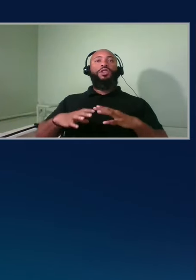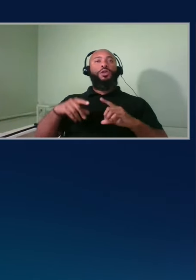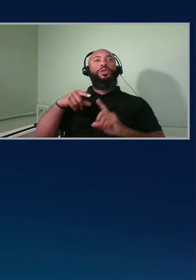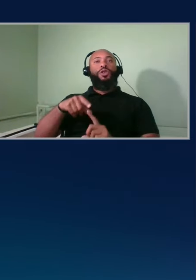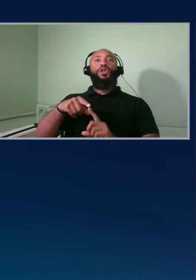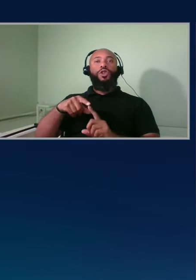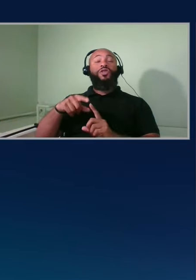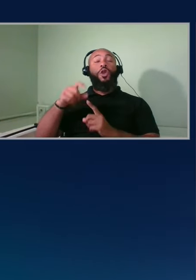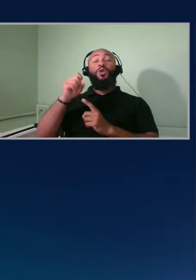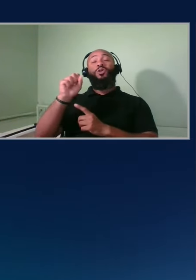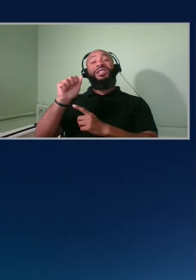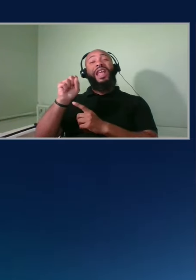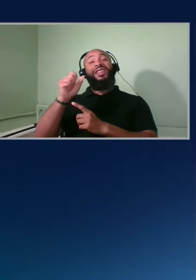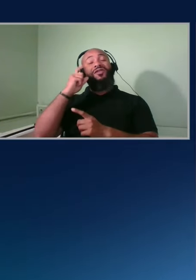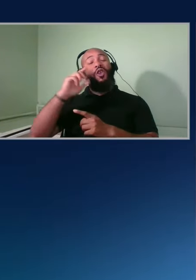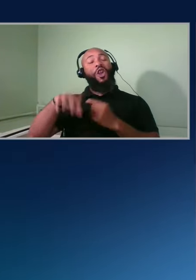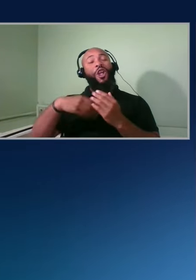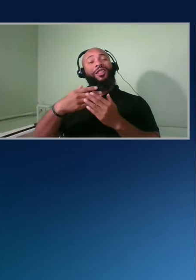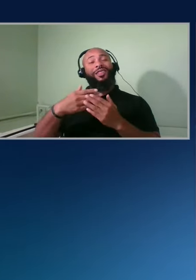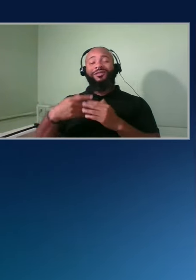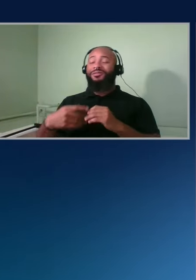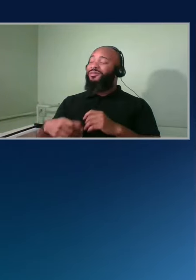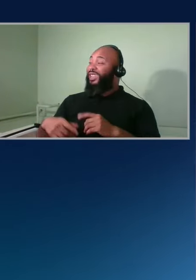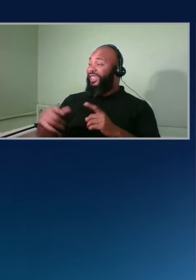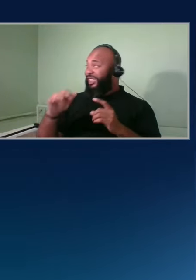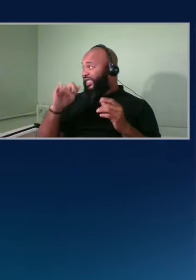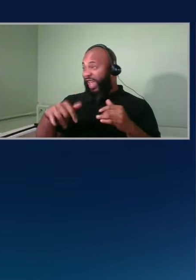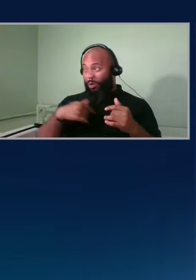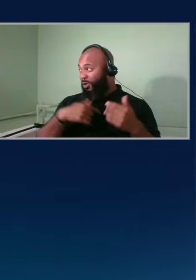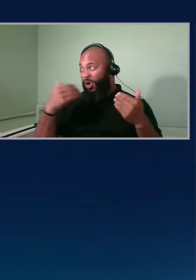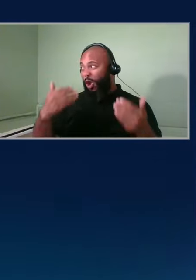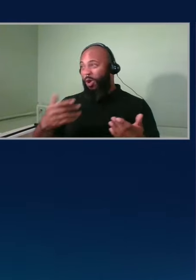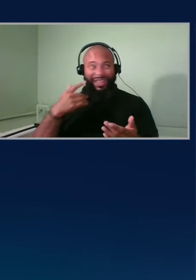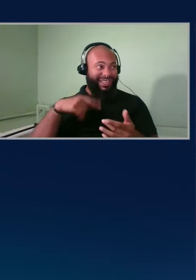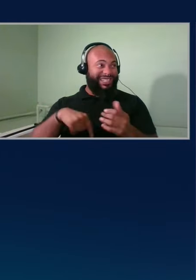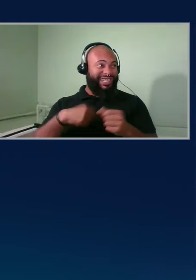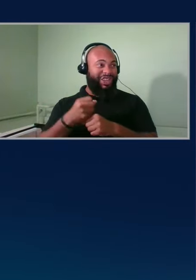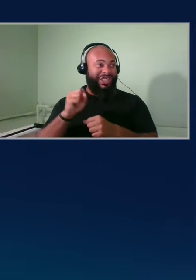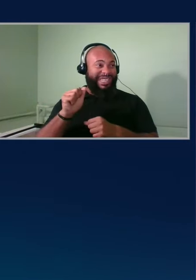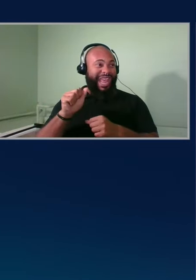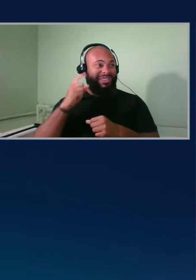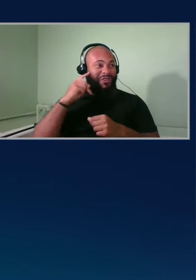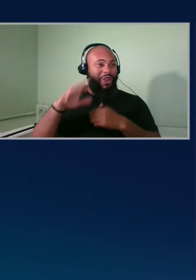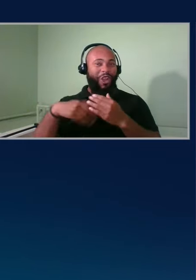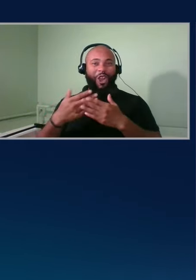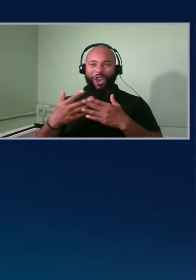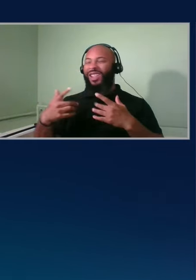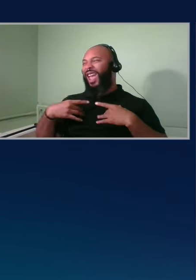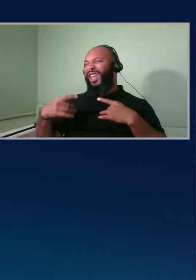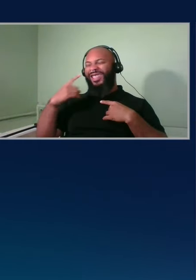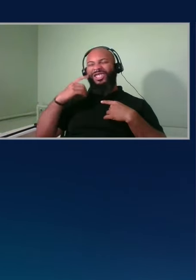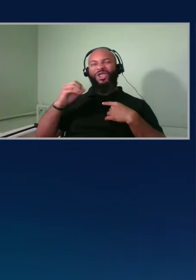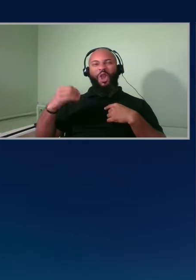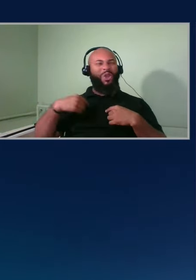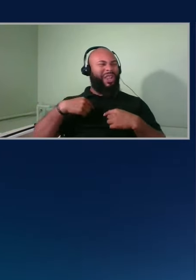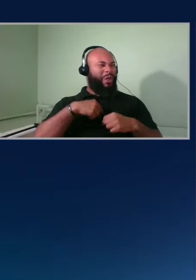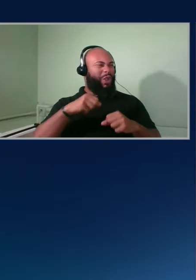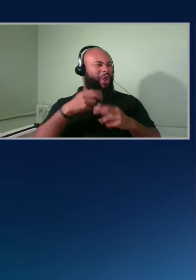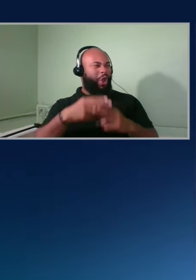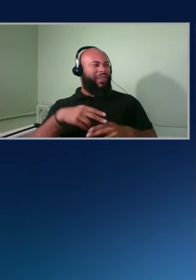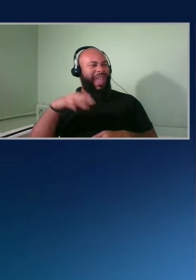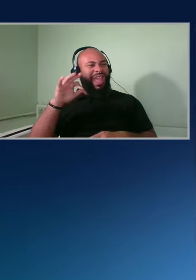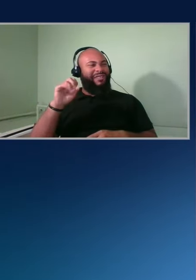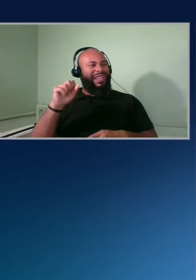all. SaaS for all. Is that where I we're like that. going this year, SaaS for all? I think so. Yeah. I like it. Would we call that SFA? SaaS for all? Yeah.